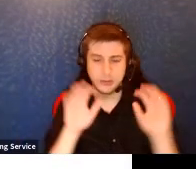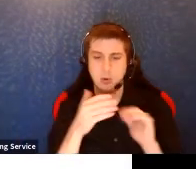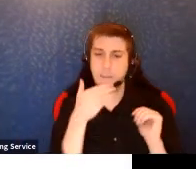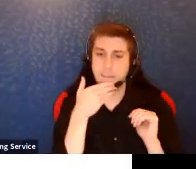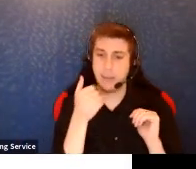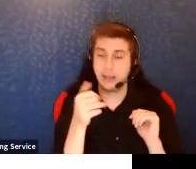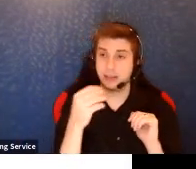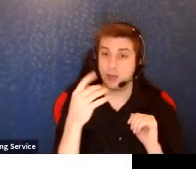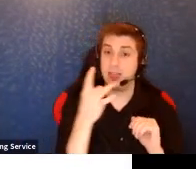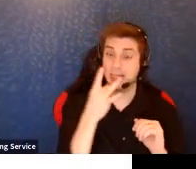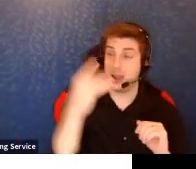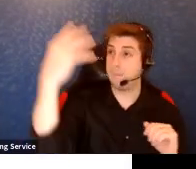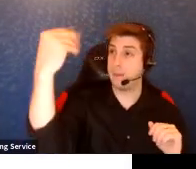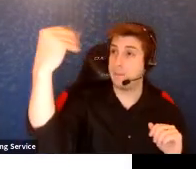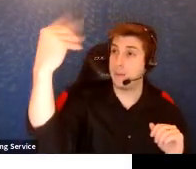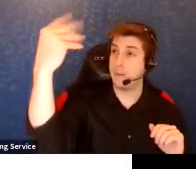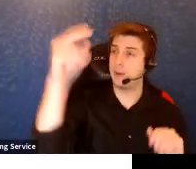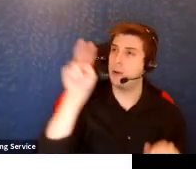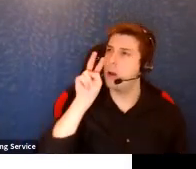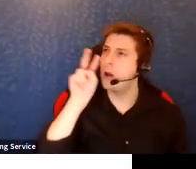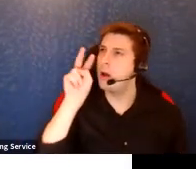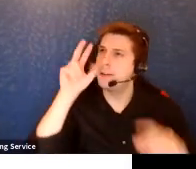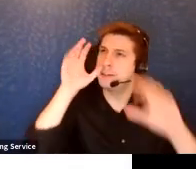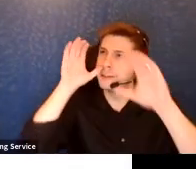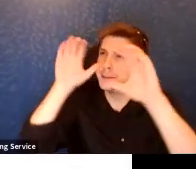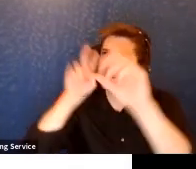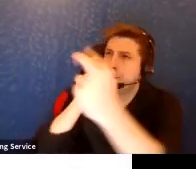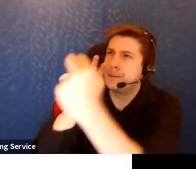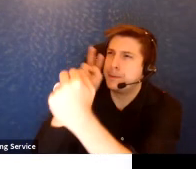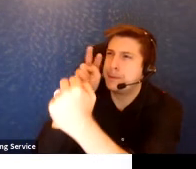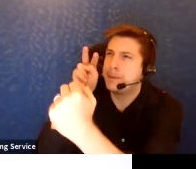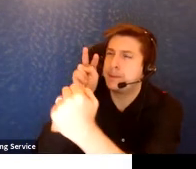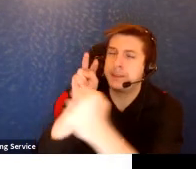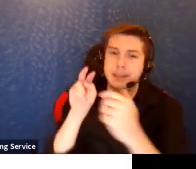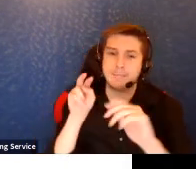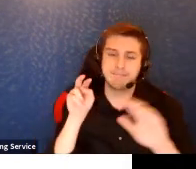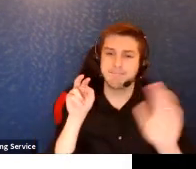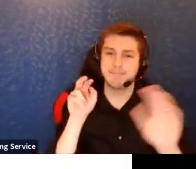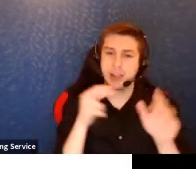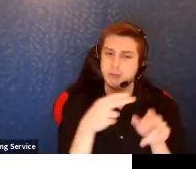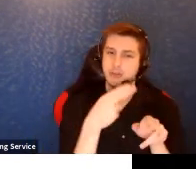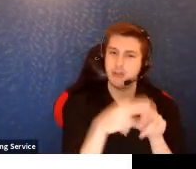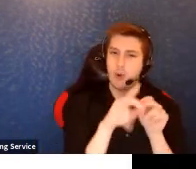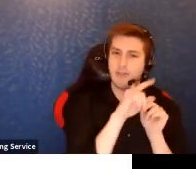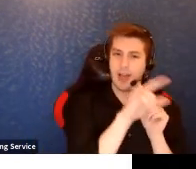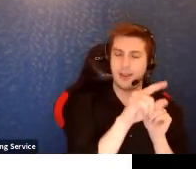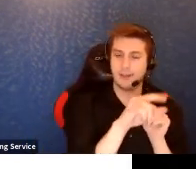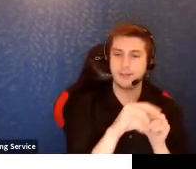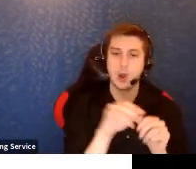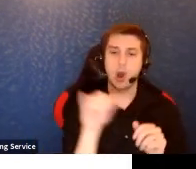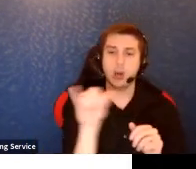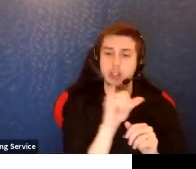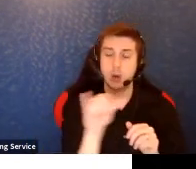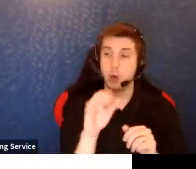to stare at flashing lights for too long. Limit our flights to short bursts. And try to avoid